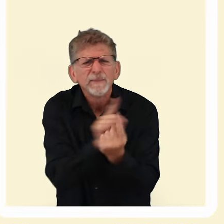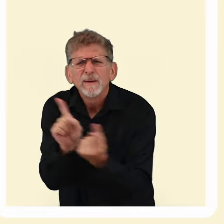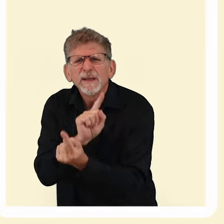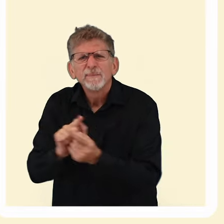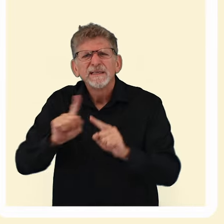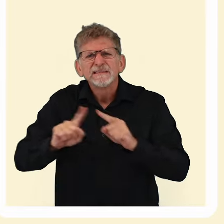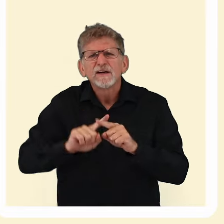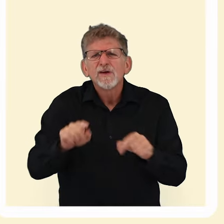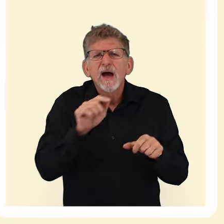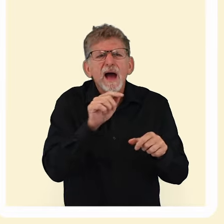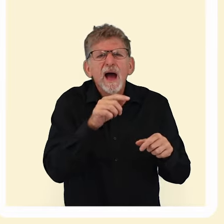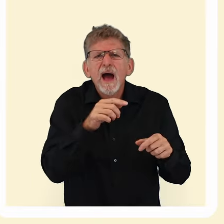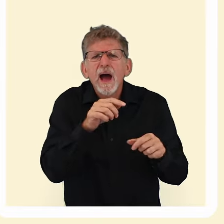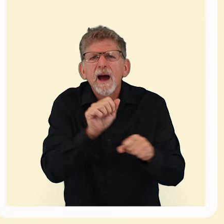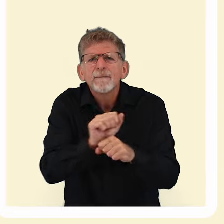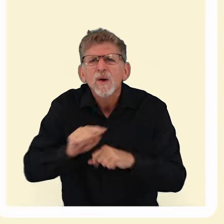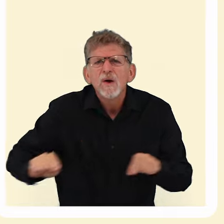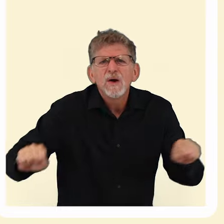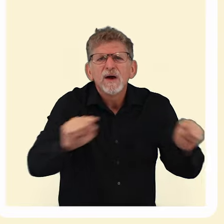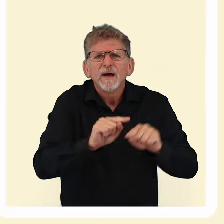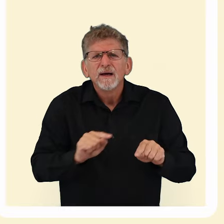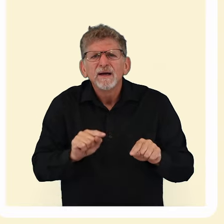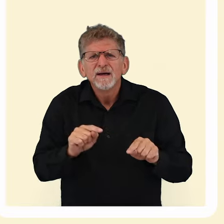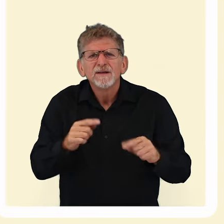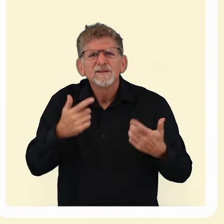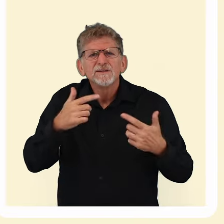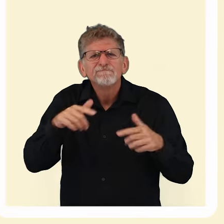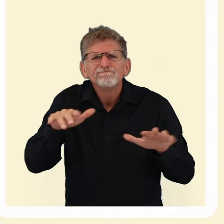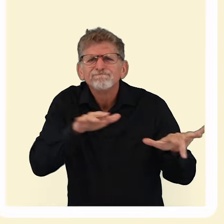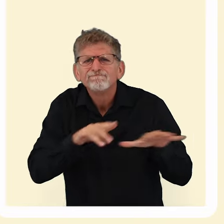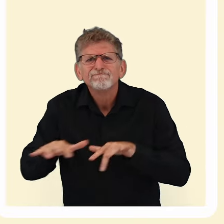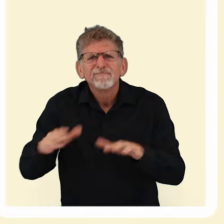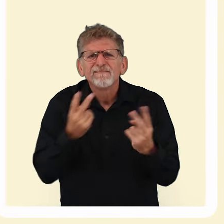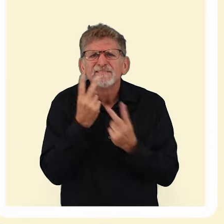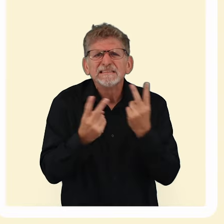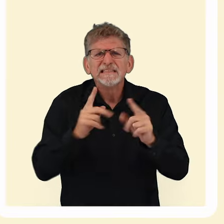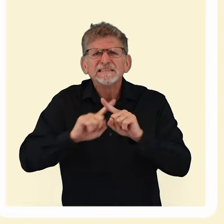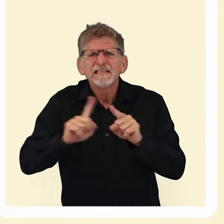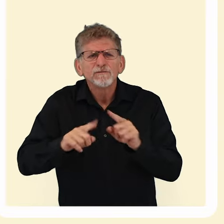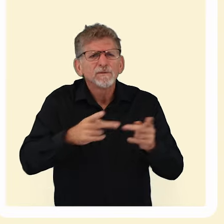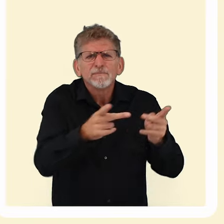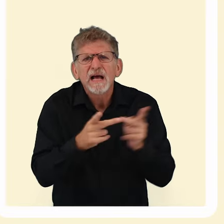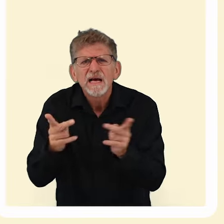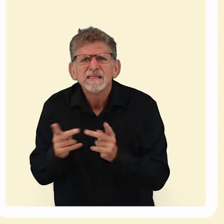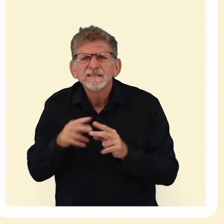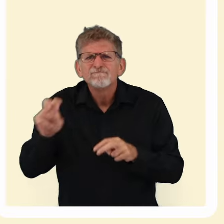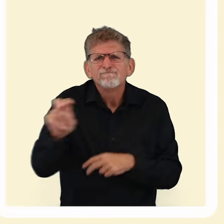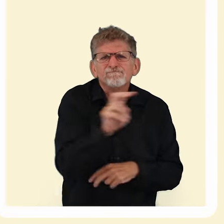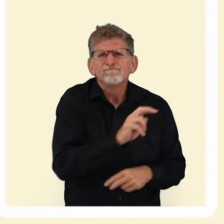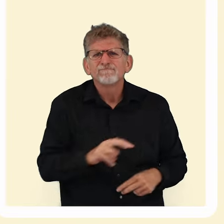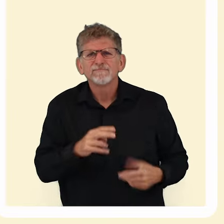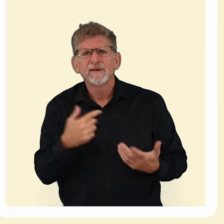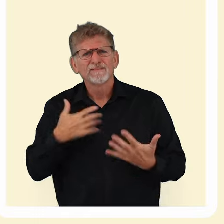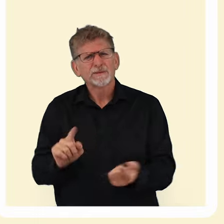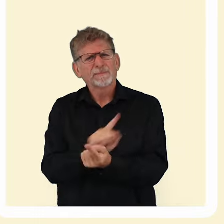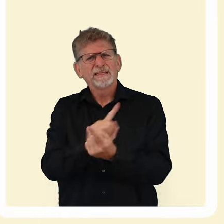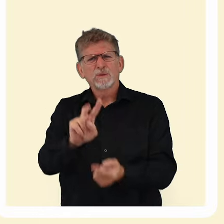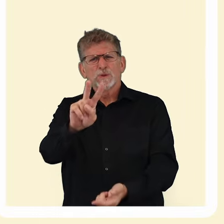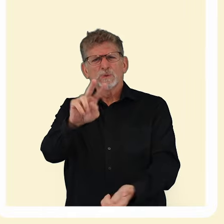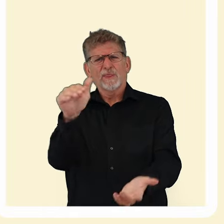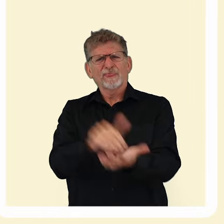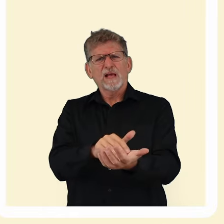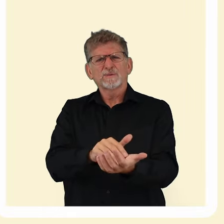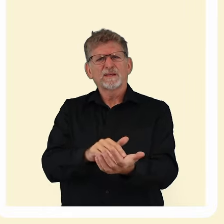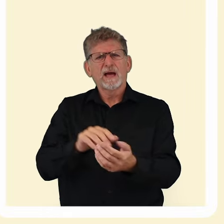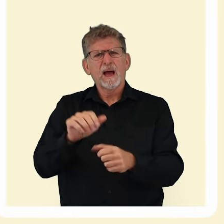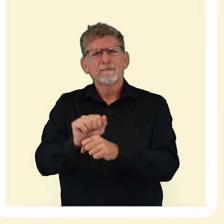So as a result of that, I've met about 2,000 of our employees, so the majority of our employees. That allowed me to have conversations